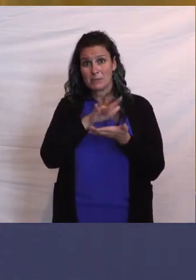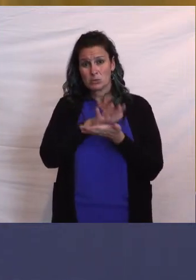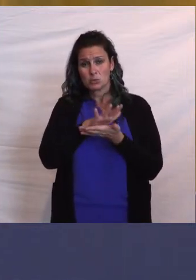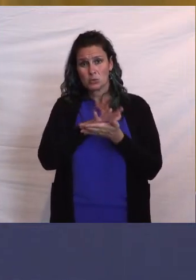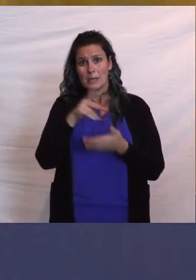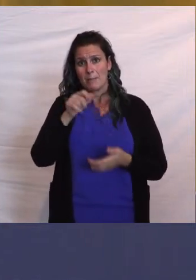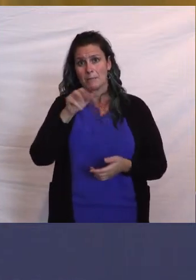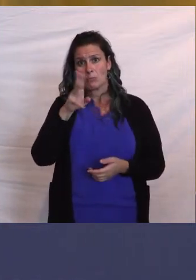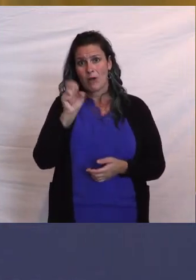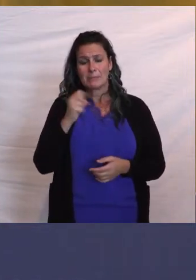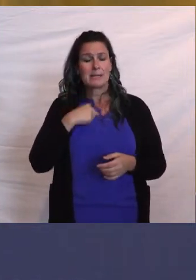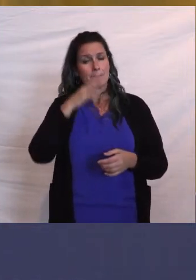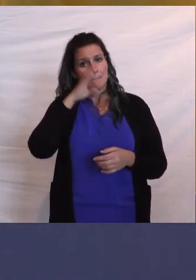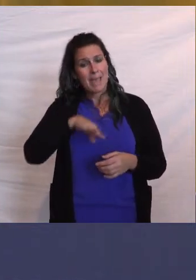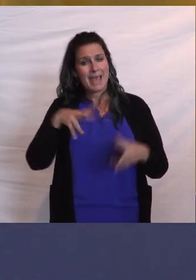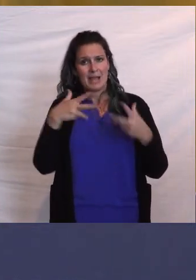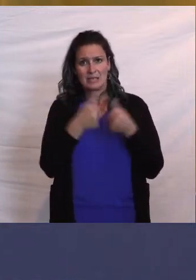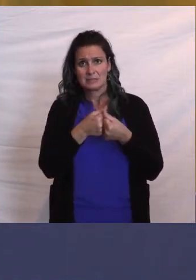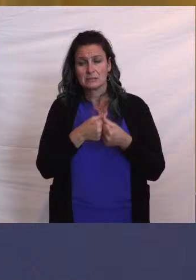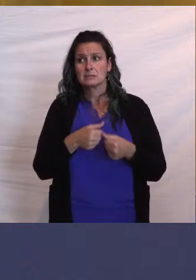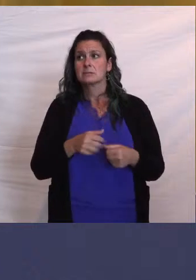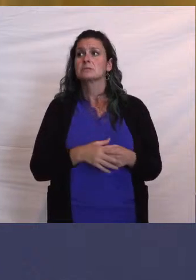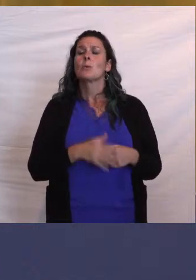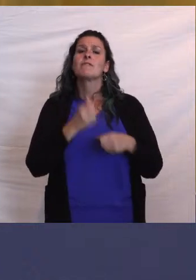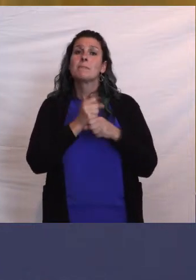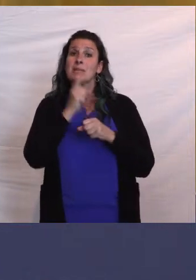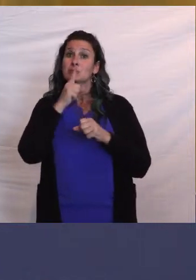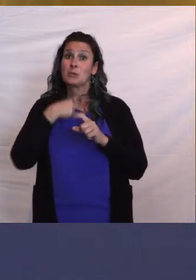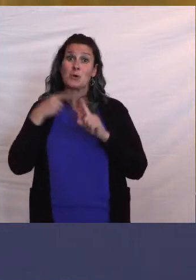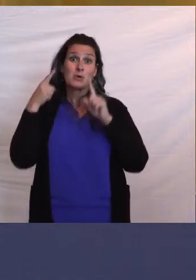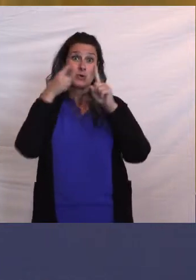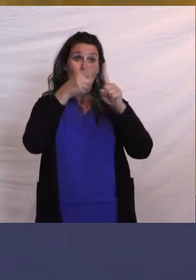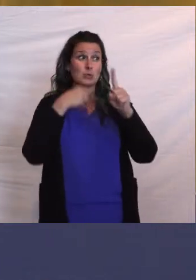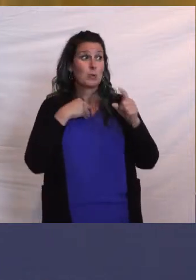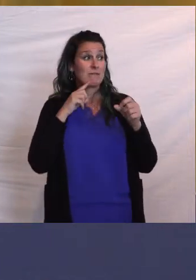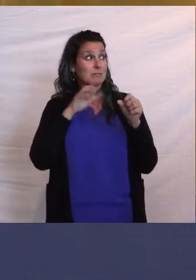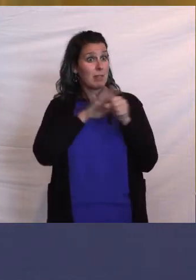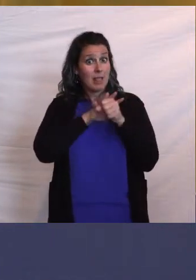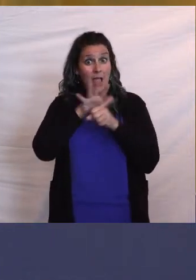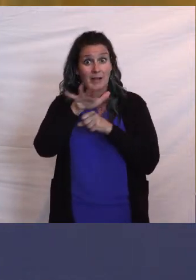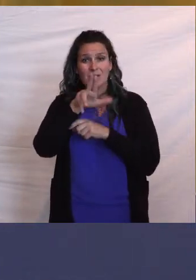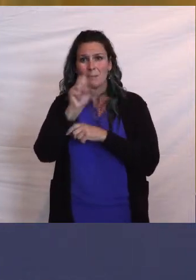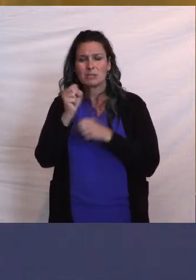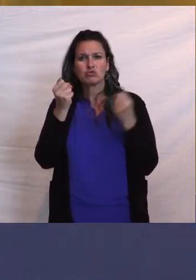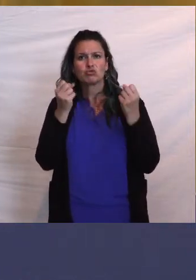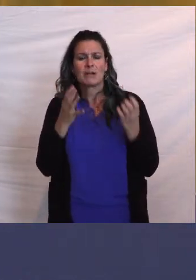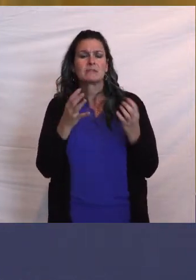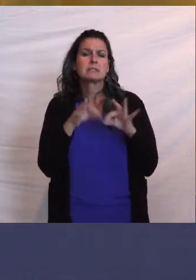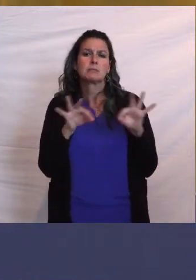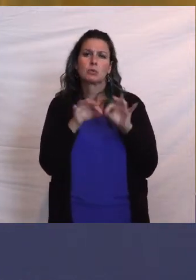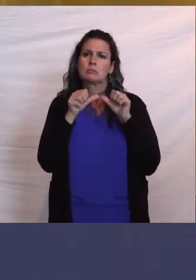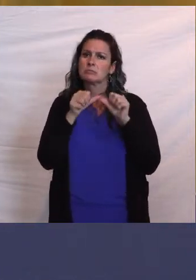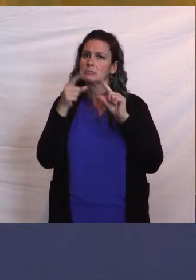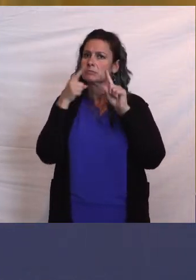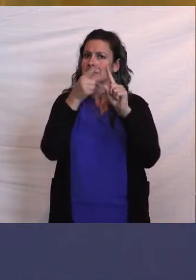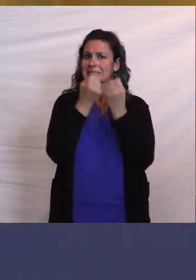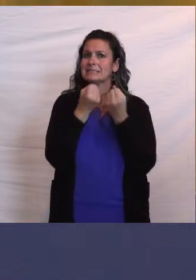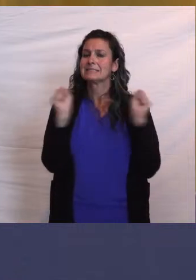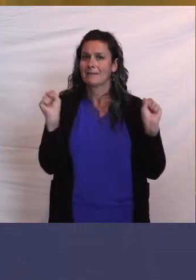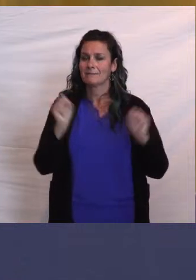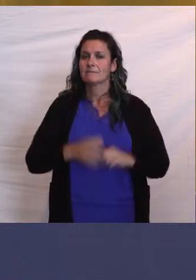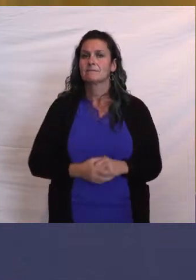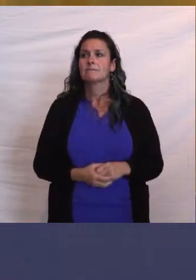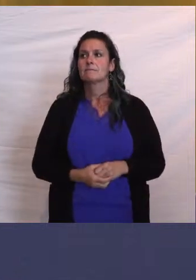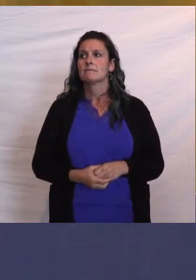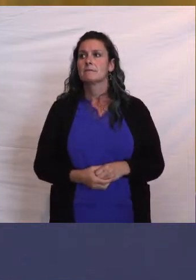Paramus, and we just got to make sure in our striving to get full capacity, we don't cut any corners in terms of safety. So let's